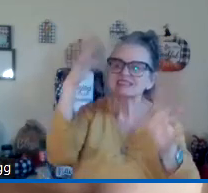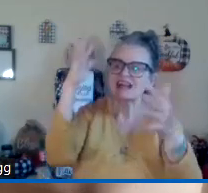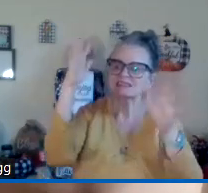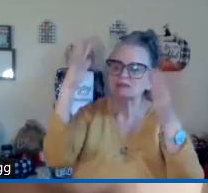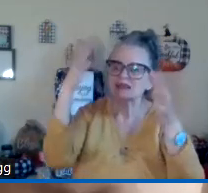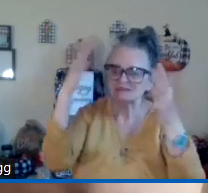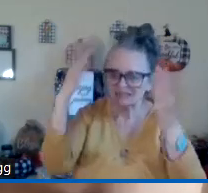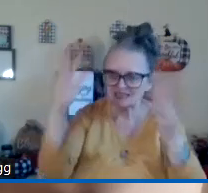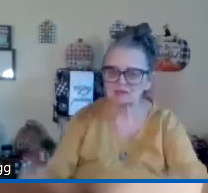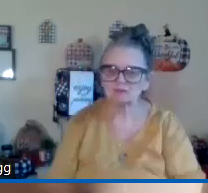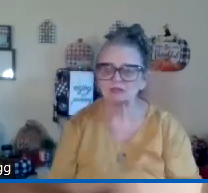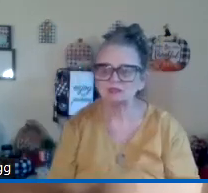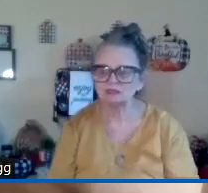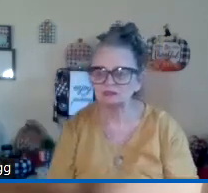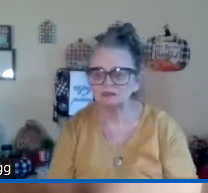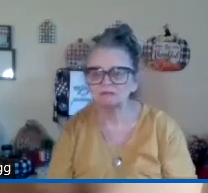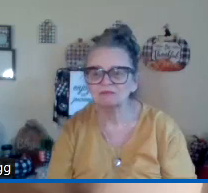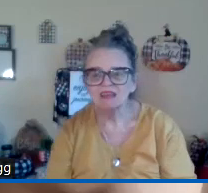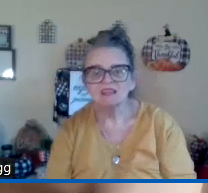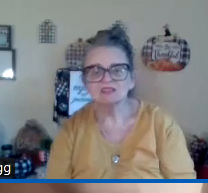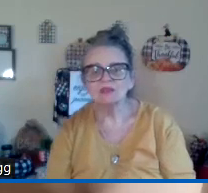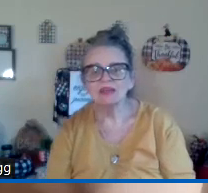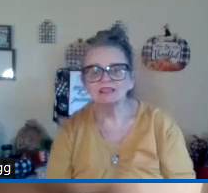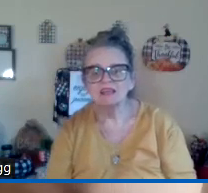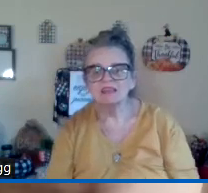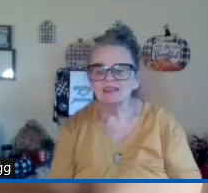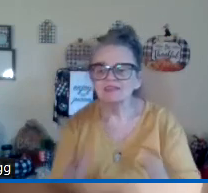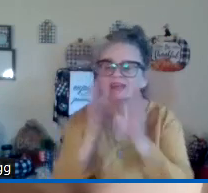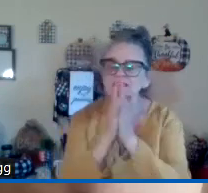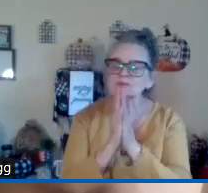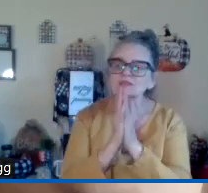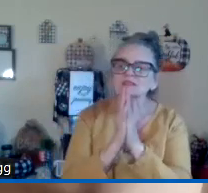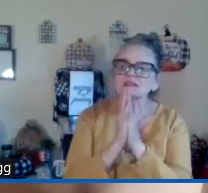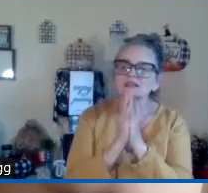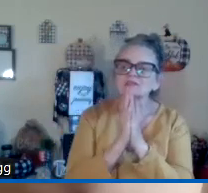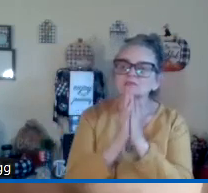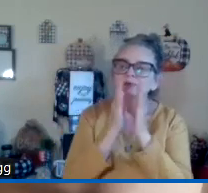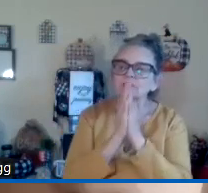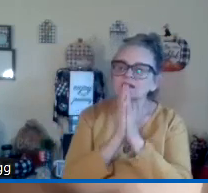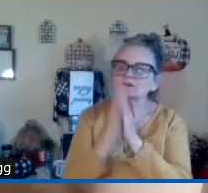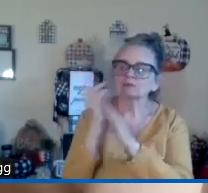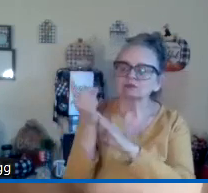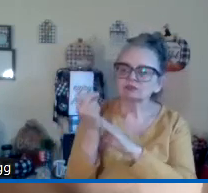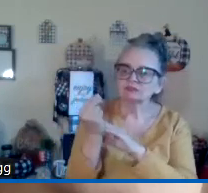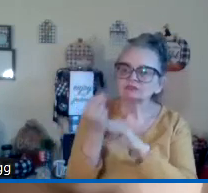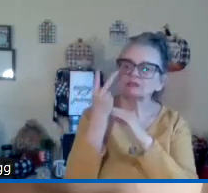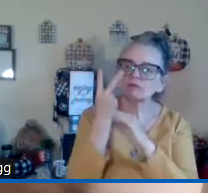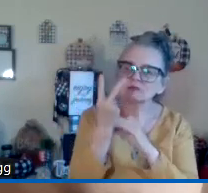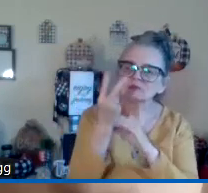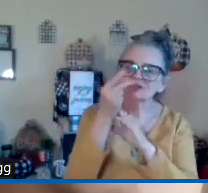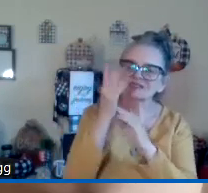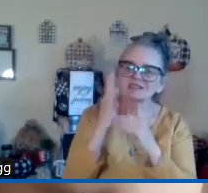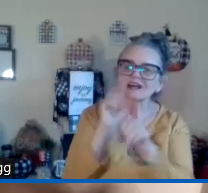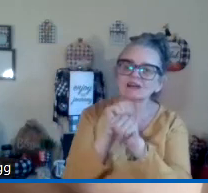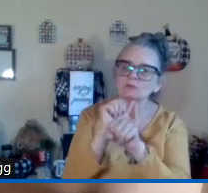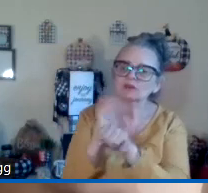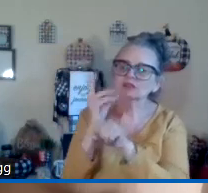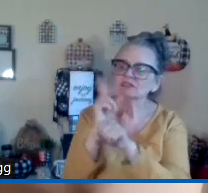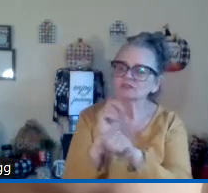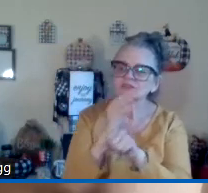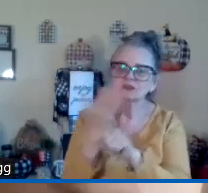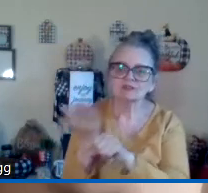The exact amount. Yes, praise the Lord. Yeah. So that's what prayer will do, and we will see